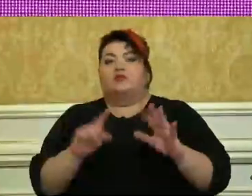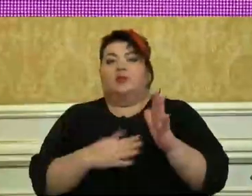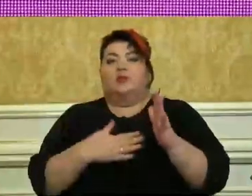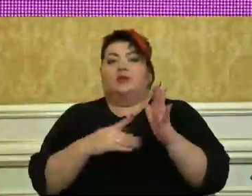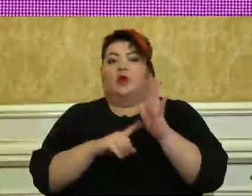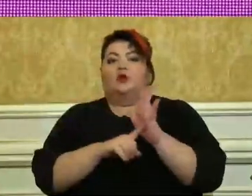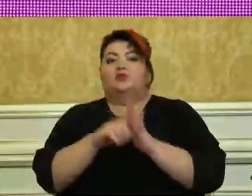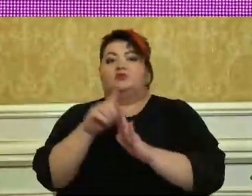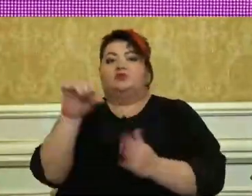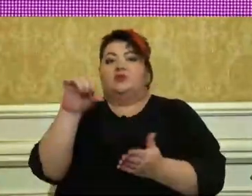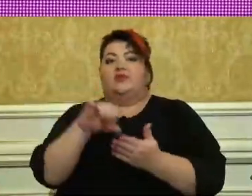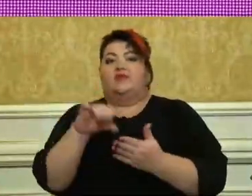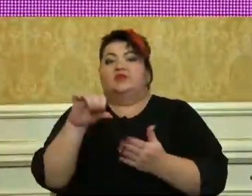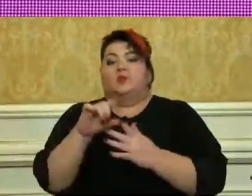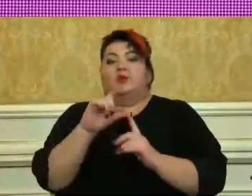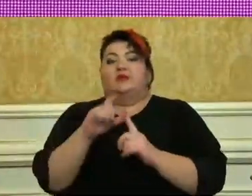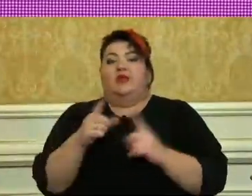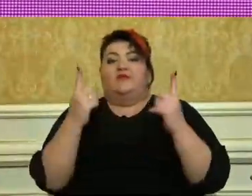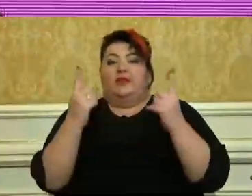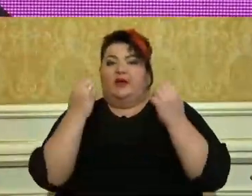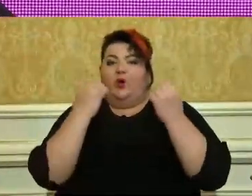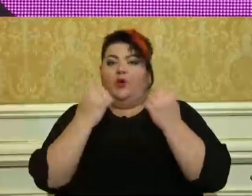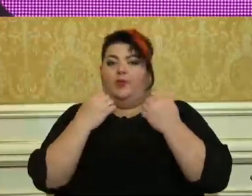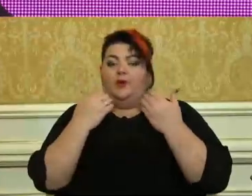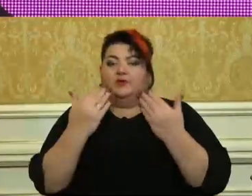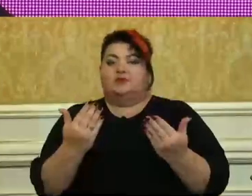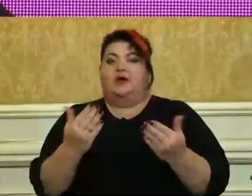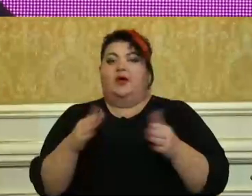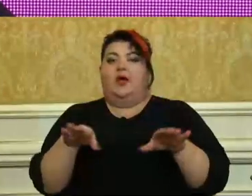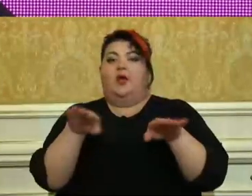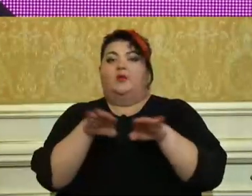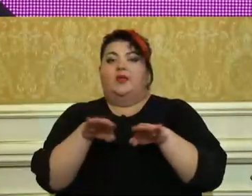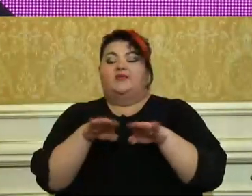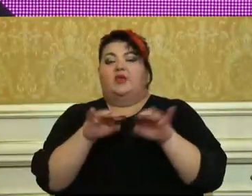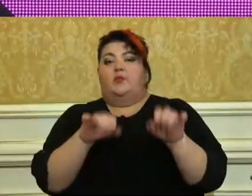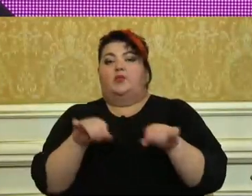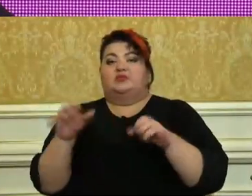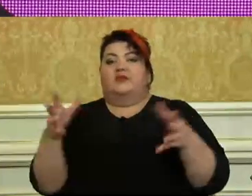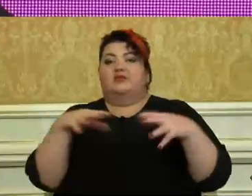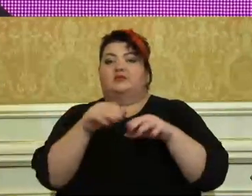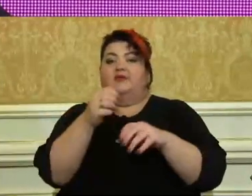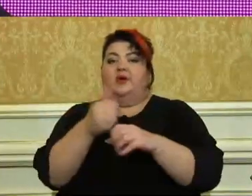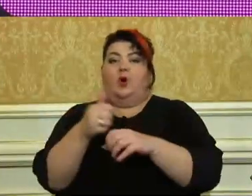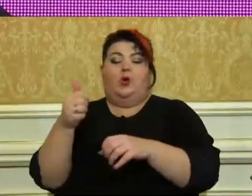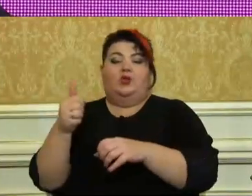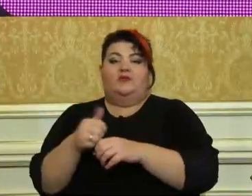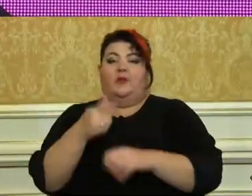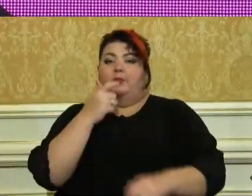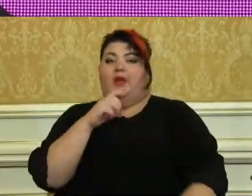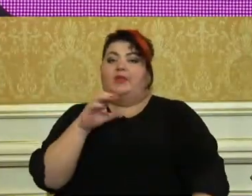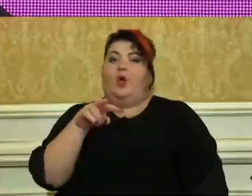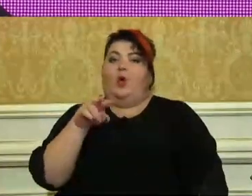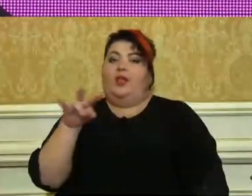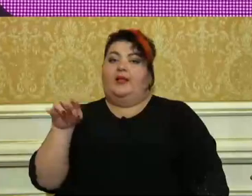like to start my word with expressing gratitude for the equal opportunities to Ms. Olena,